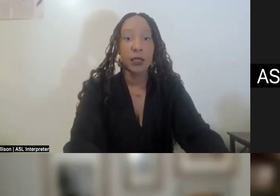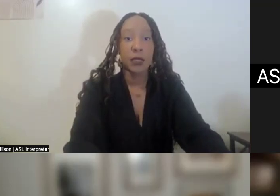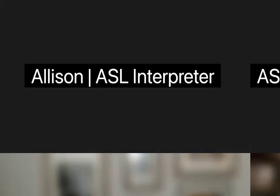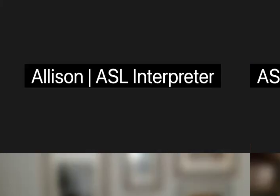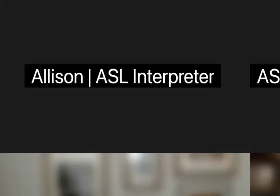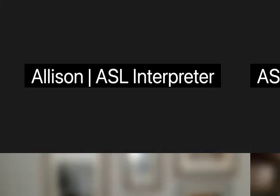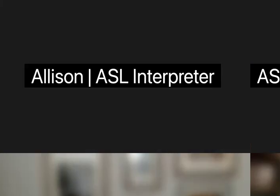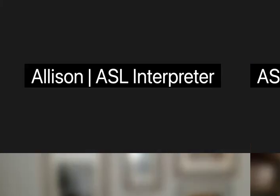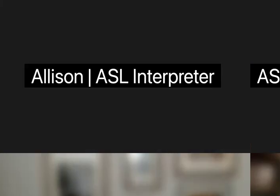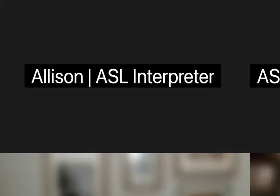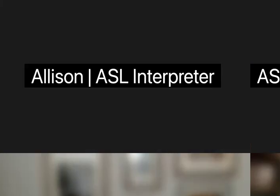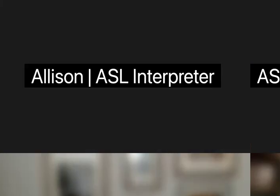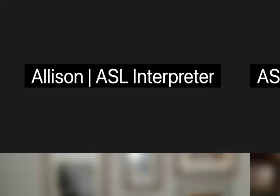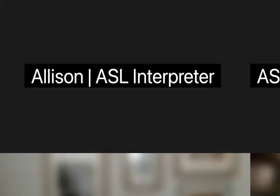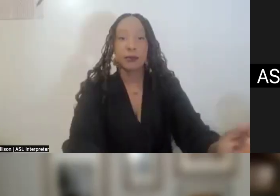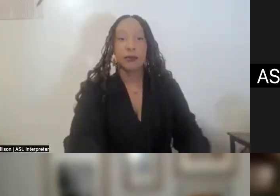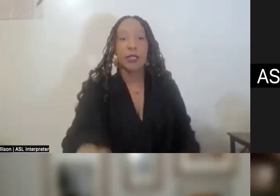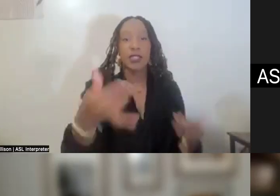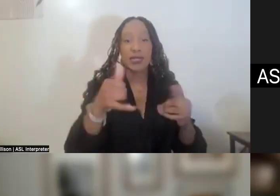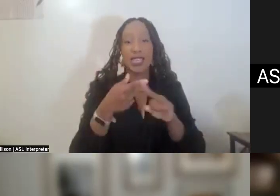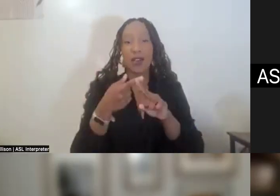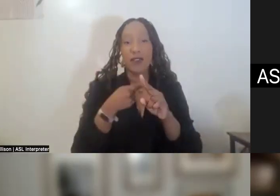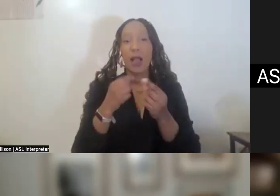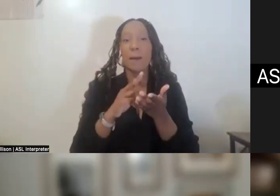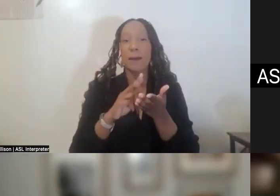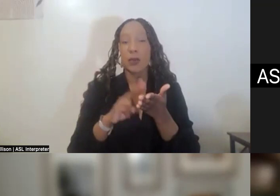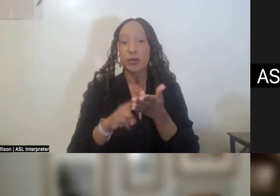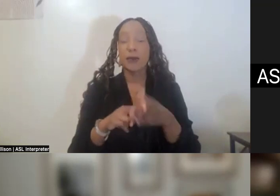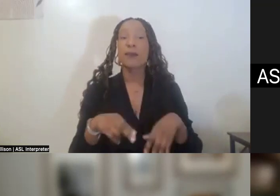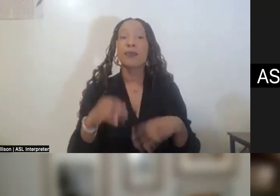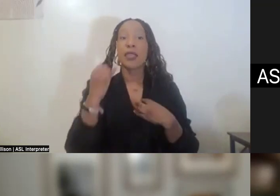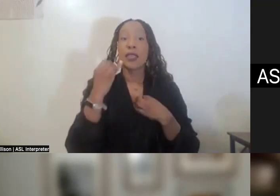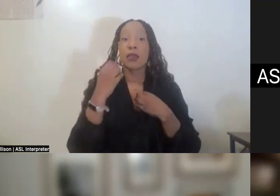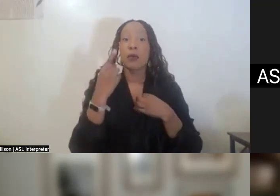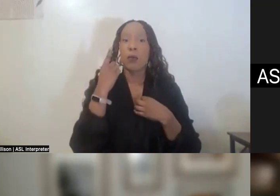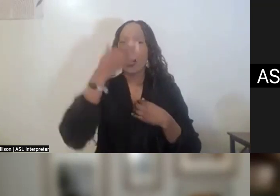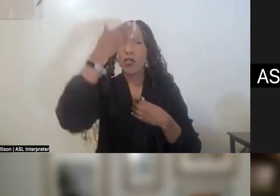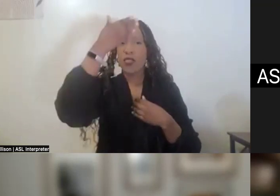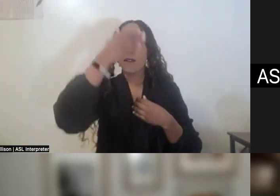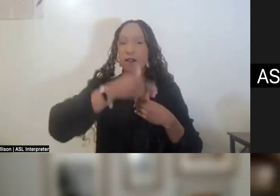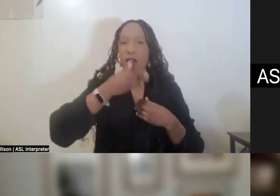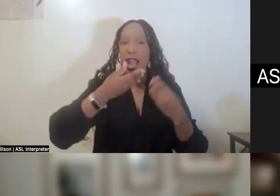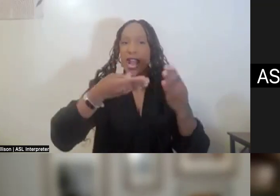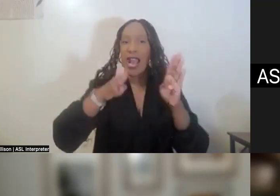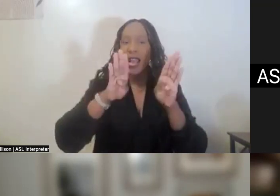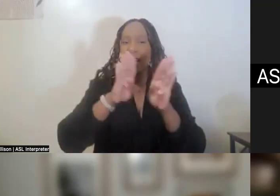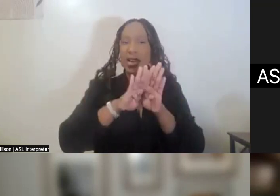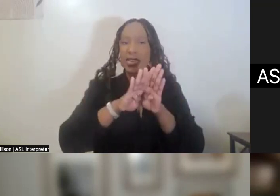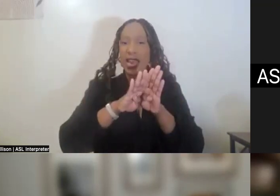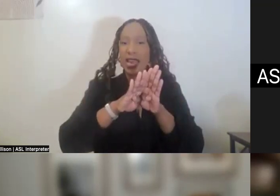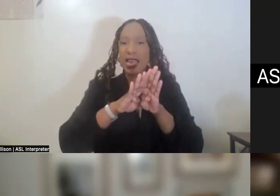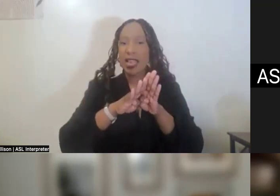facility itself, and these are still from the registration. One is, will the front gate enclosing the alley remain